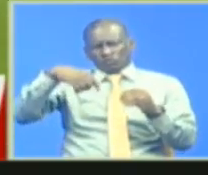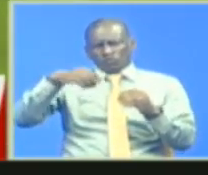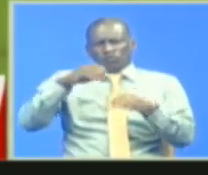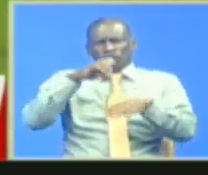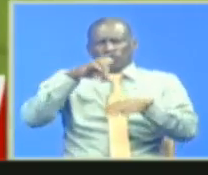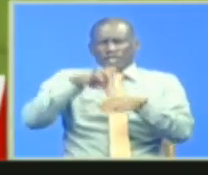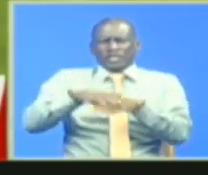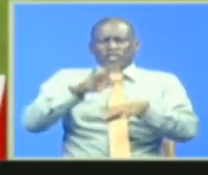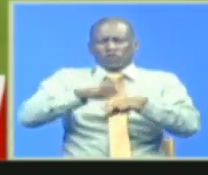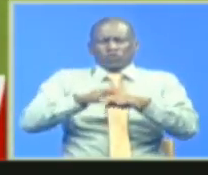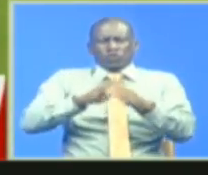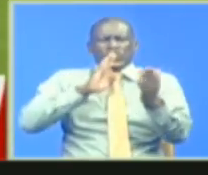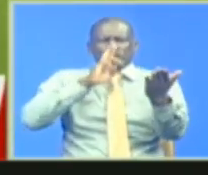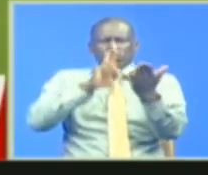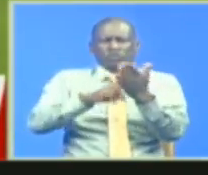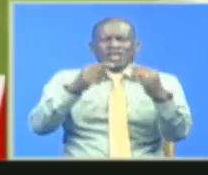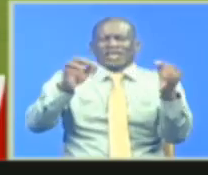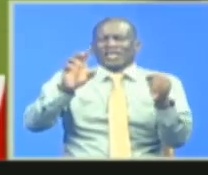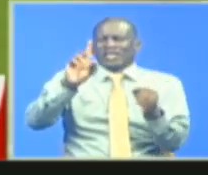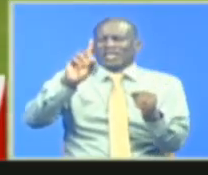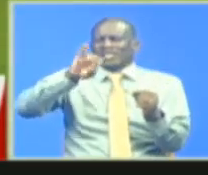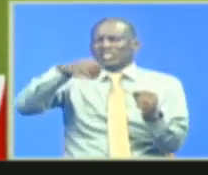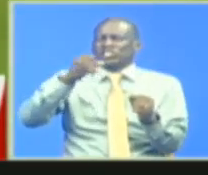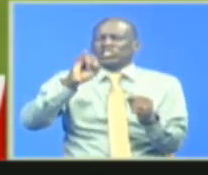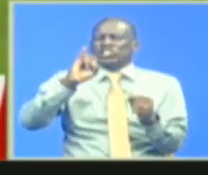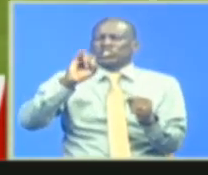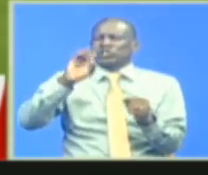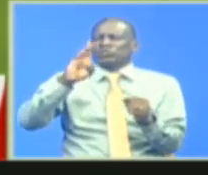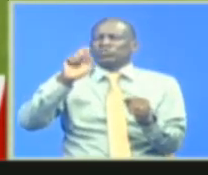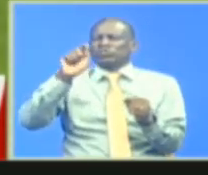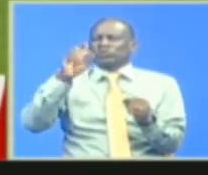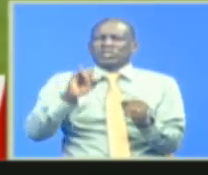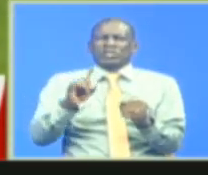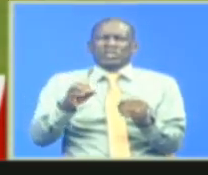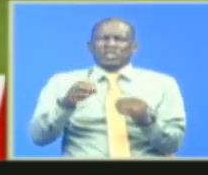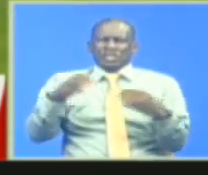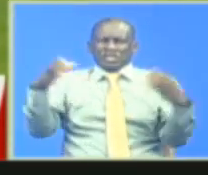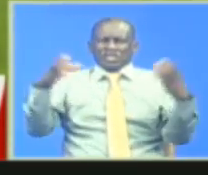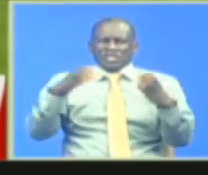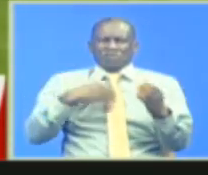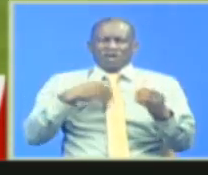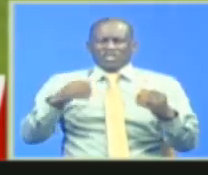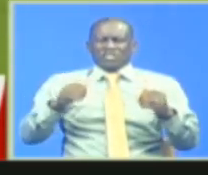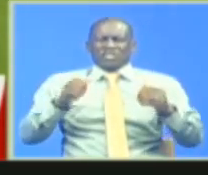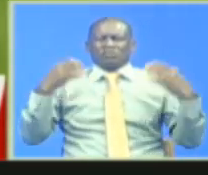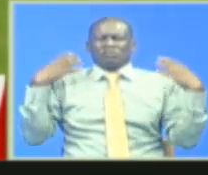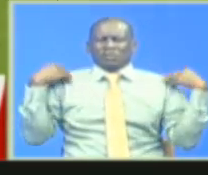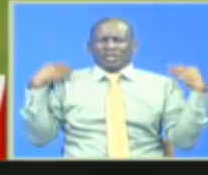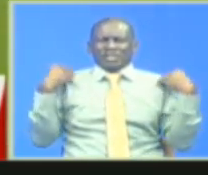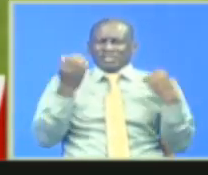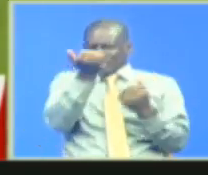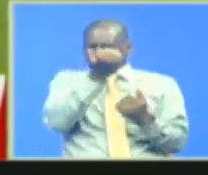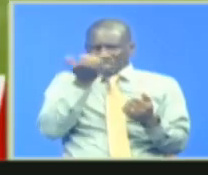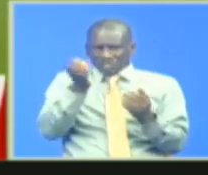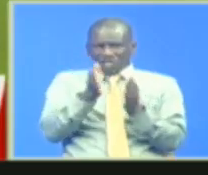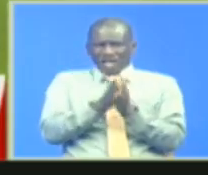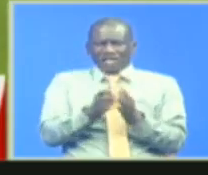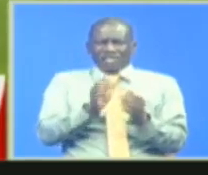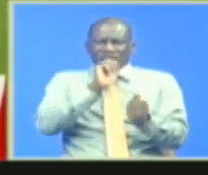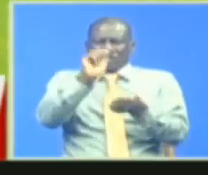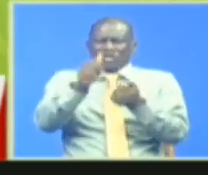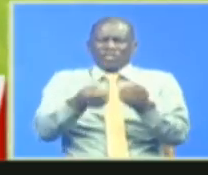results against fellow debutants in the 4 p.m. kickoff. Both teams had a feel of the stadium this afternoon, and the return leg will be played